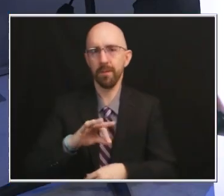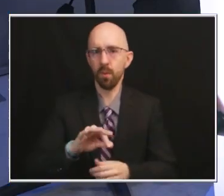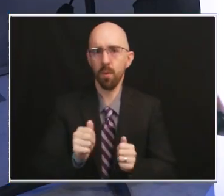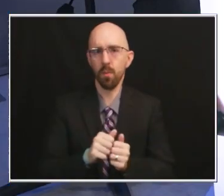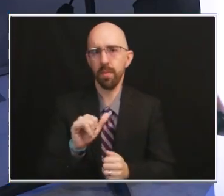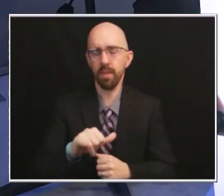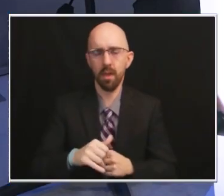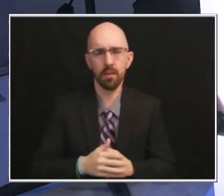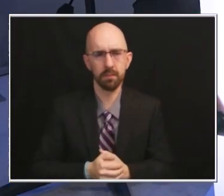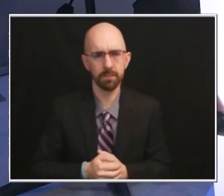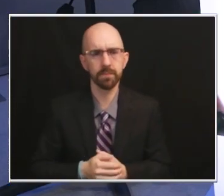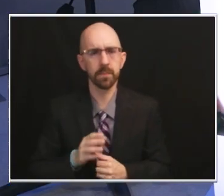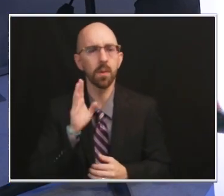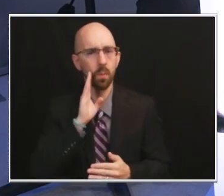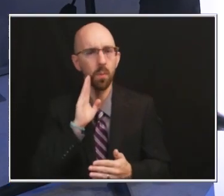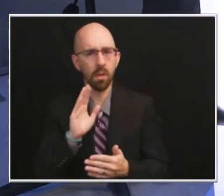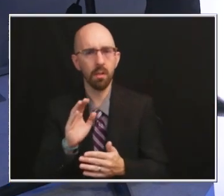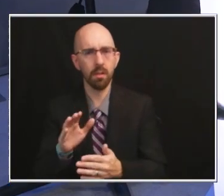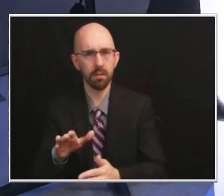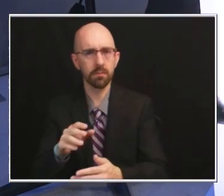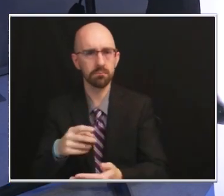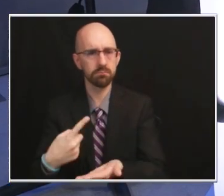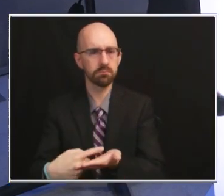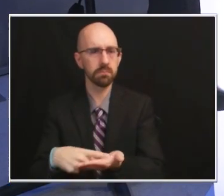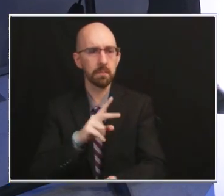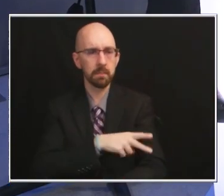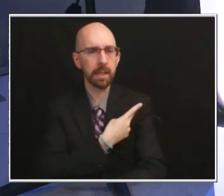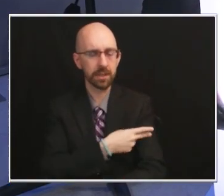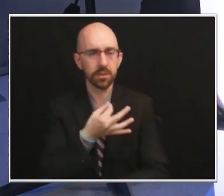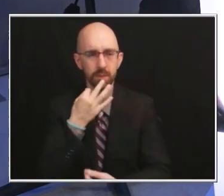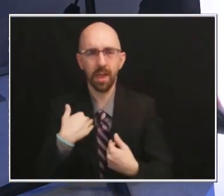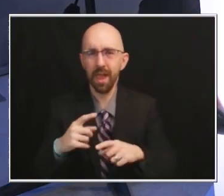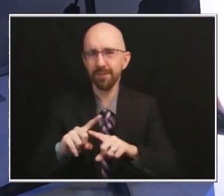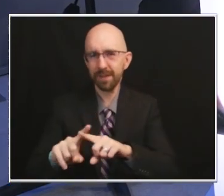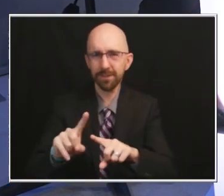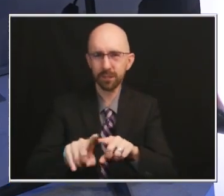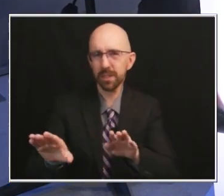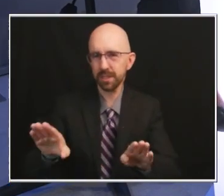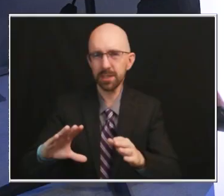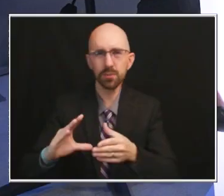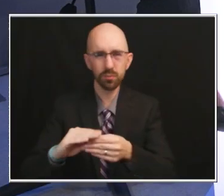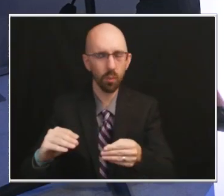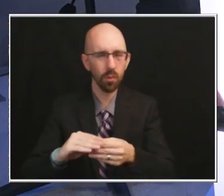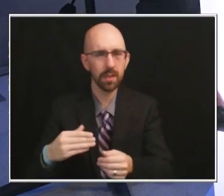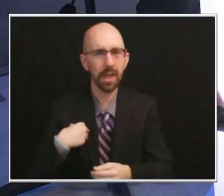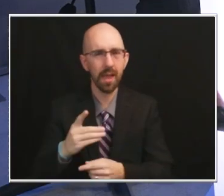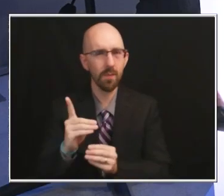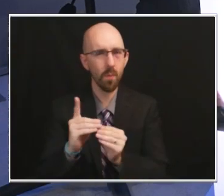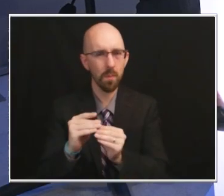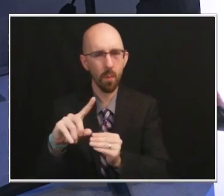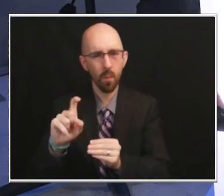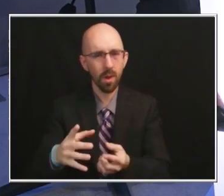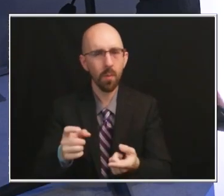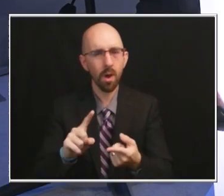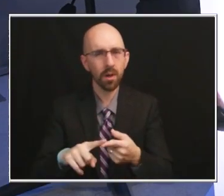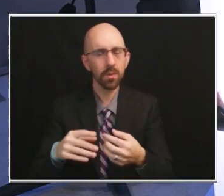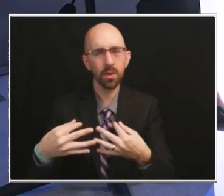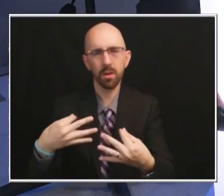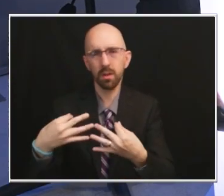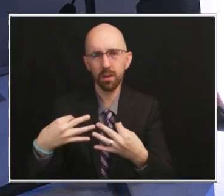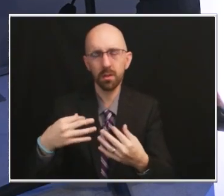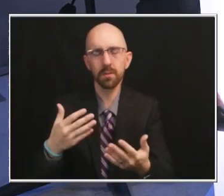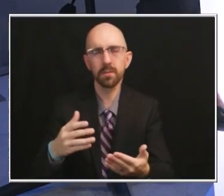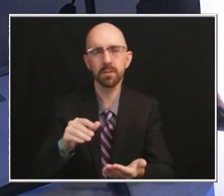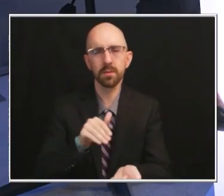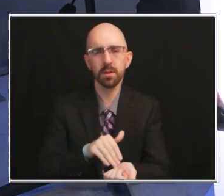going to get to our patients in a minute because they both have very different stories. I have one more question. I want to break down Dr.